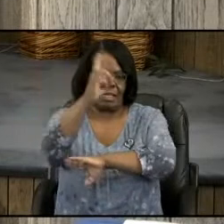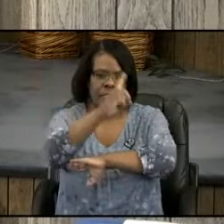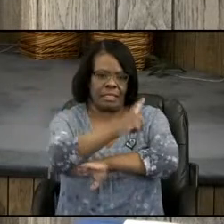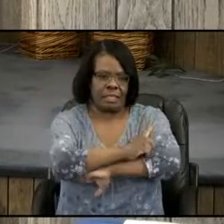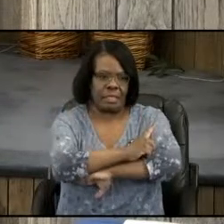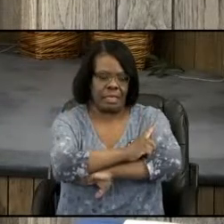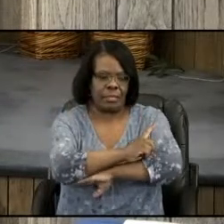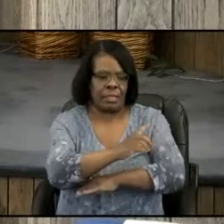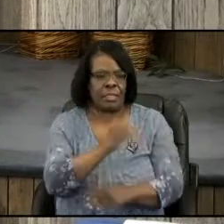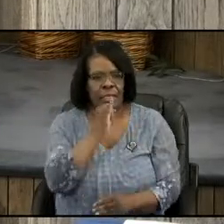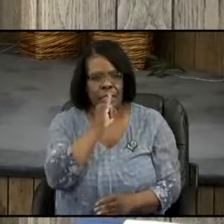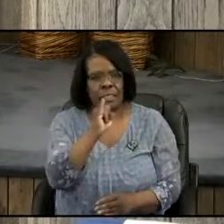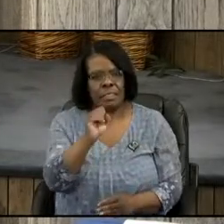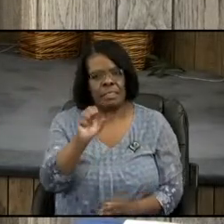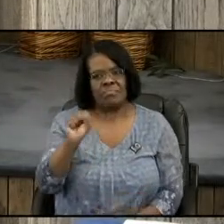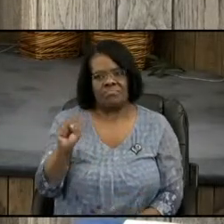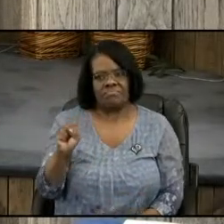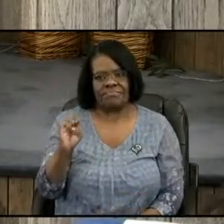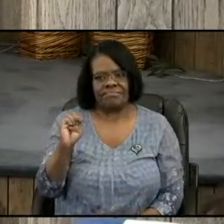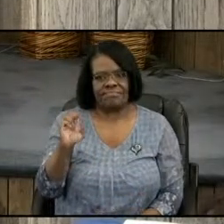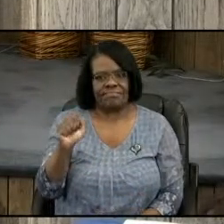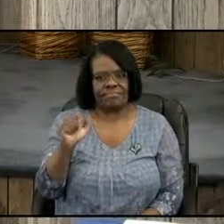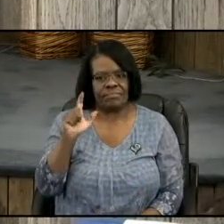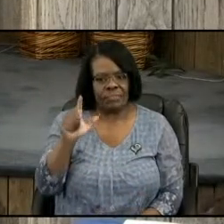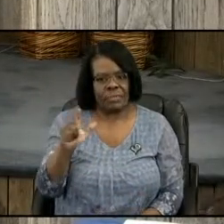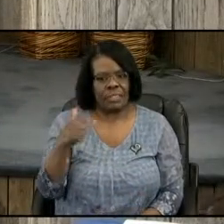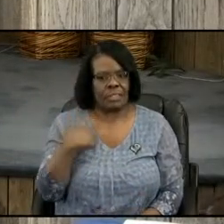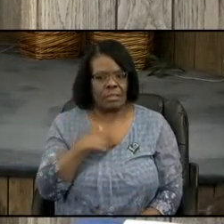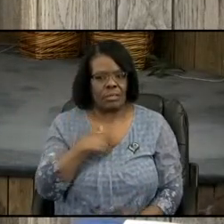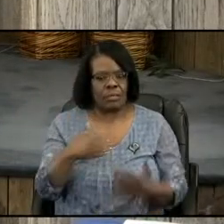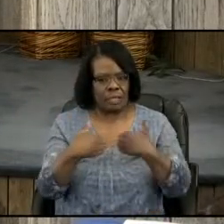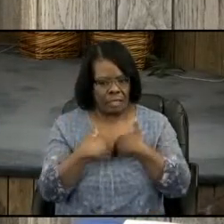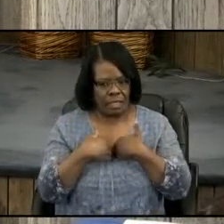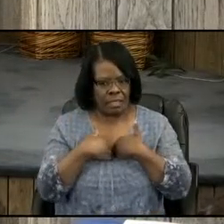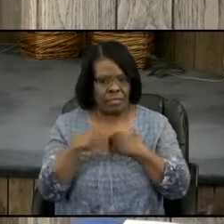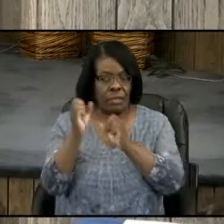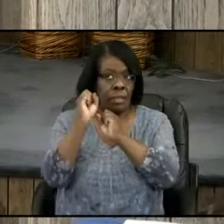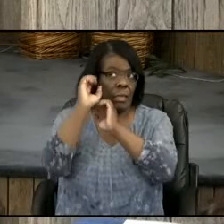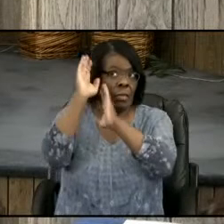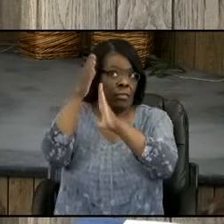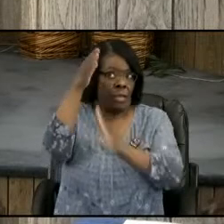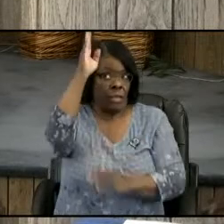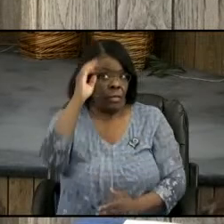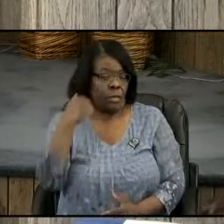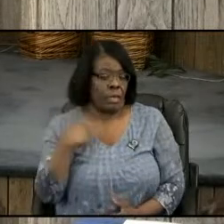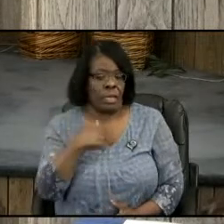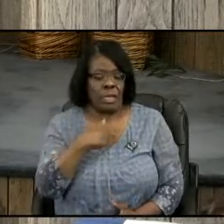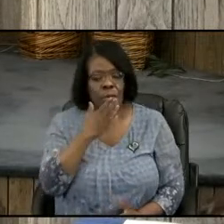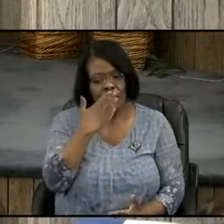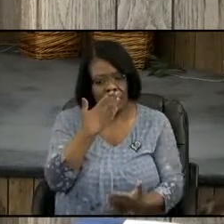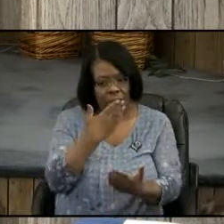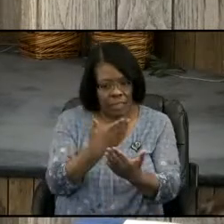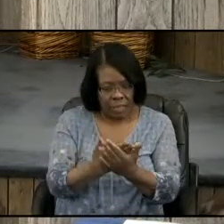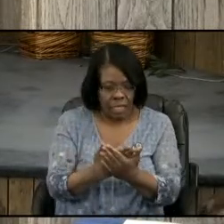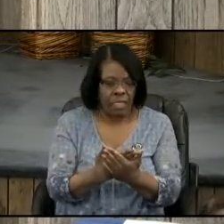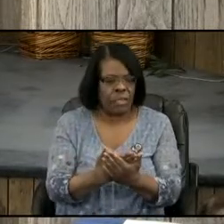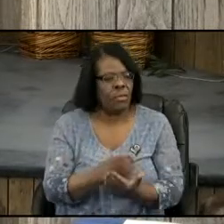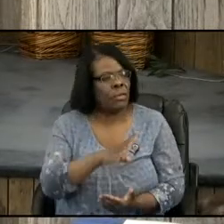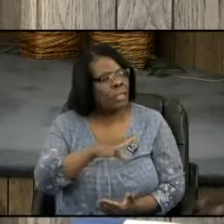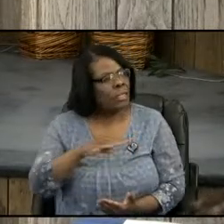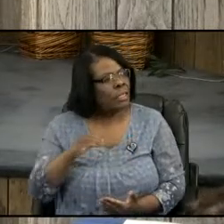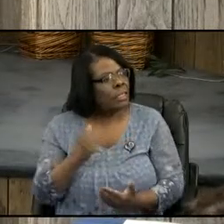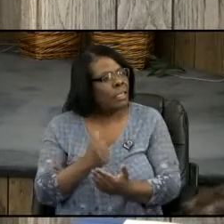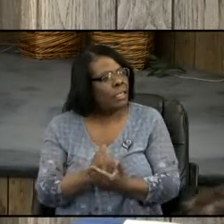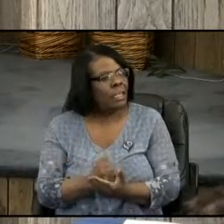of sealed, Father, that we're supposed to have. Father God, we just thank you for everything that you've done. And Father, if